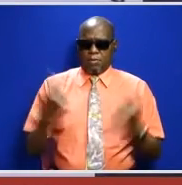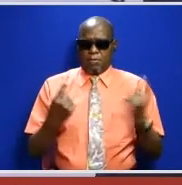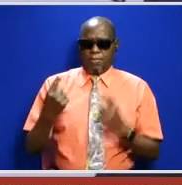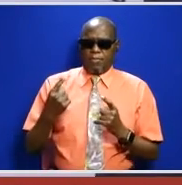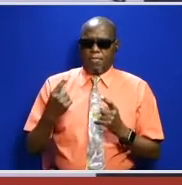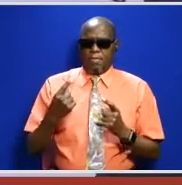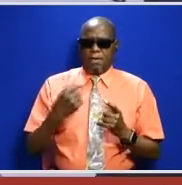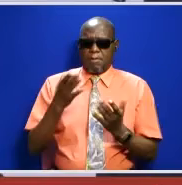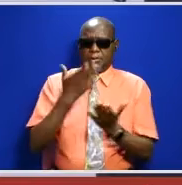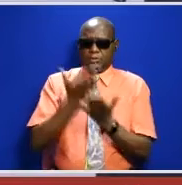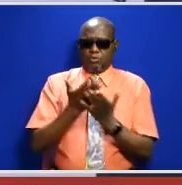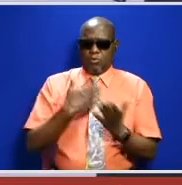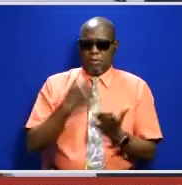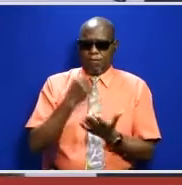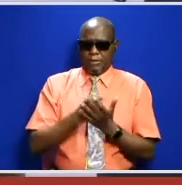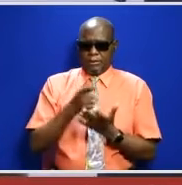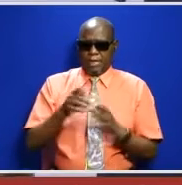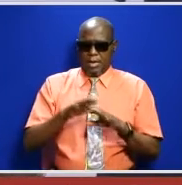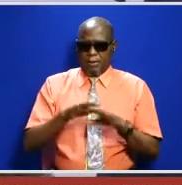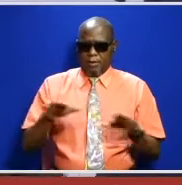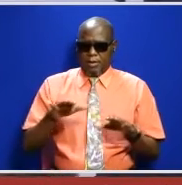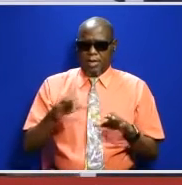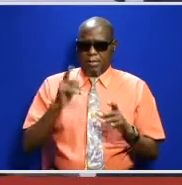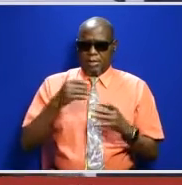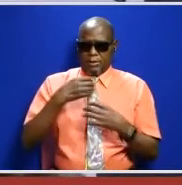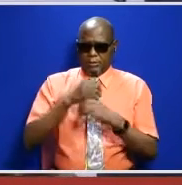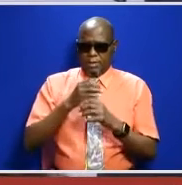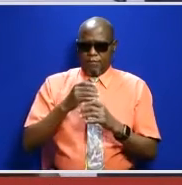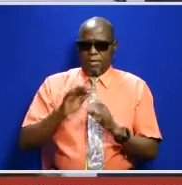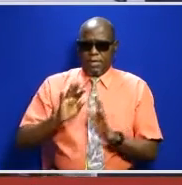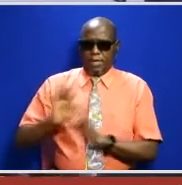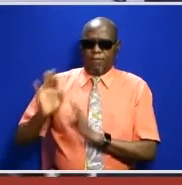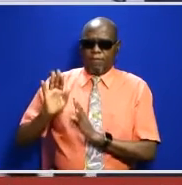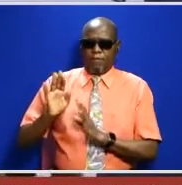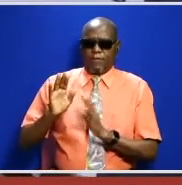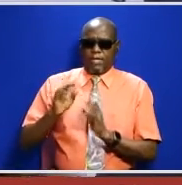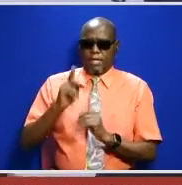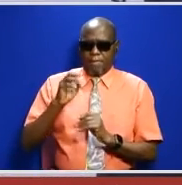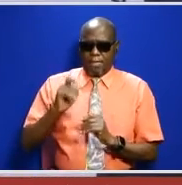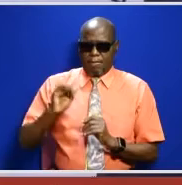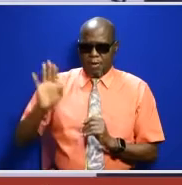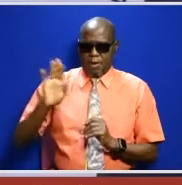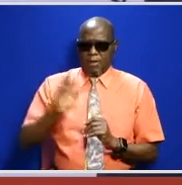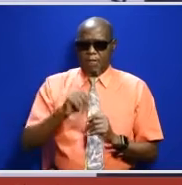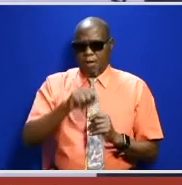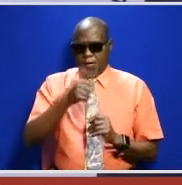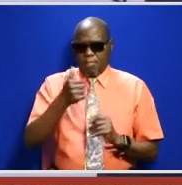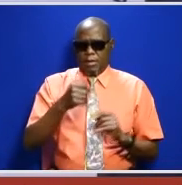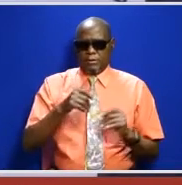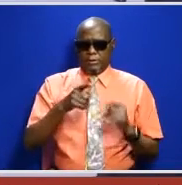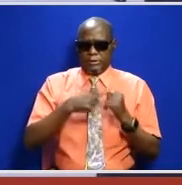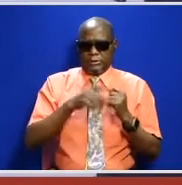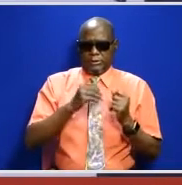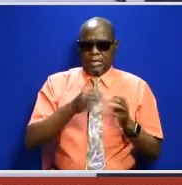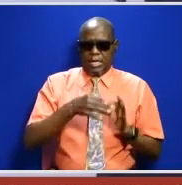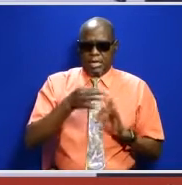office that piece of land we should survey and leave what belongs to KPA and the rest of the 60 acres